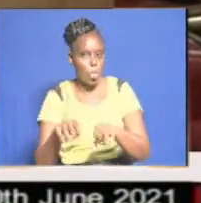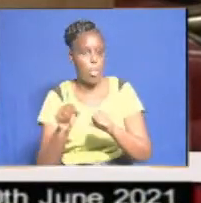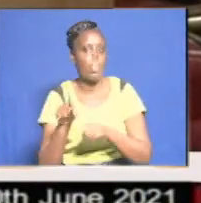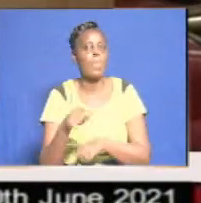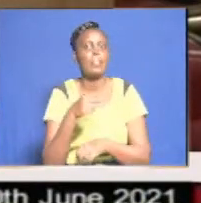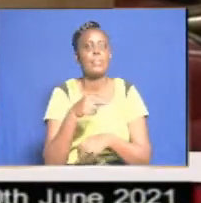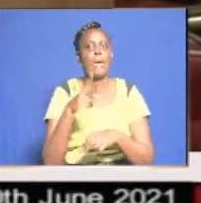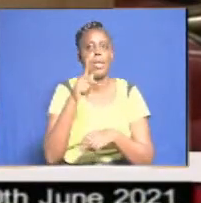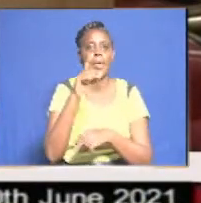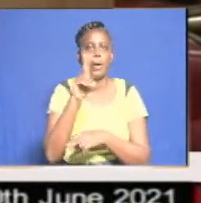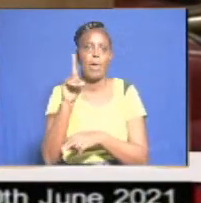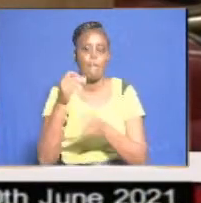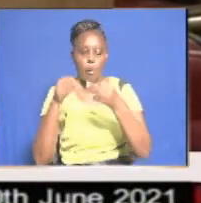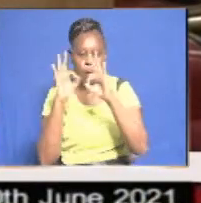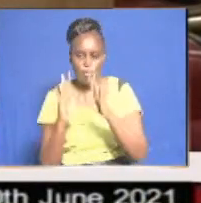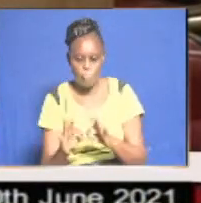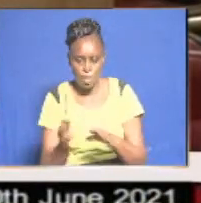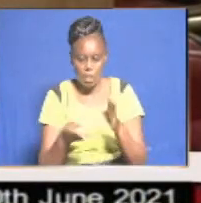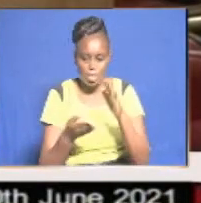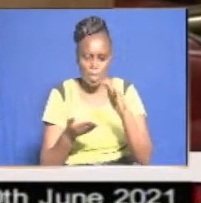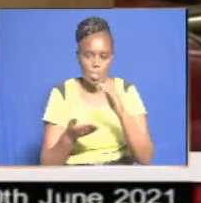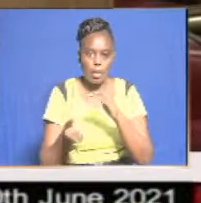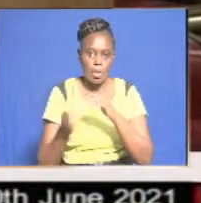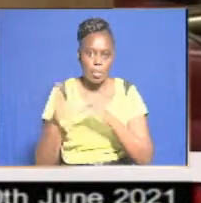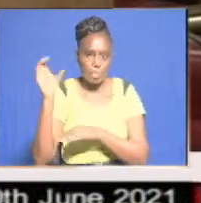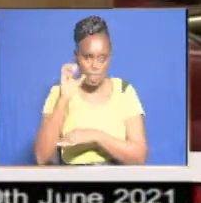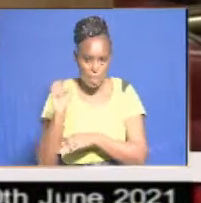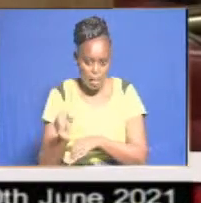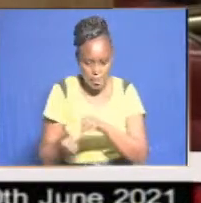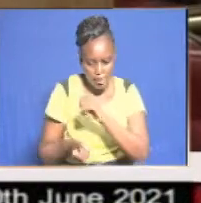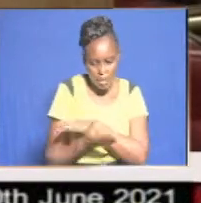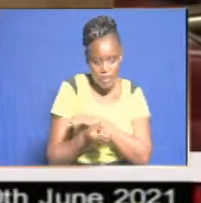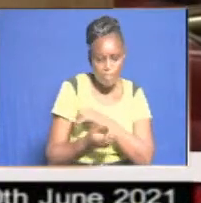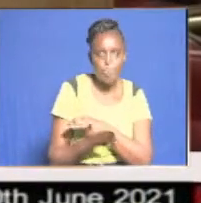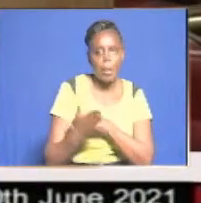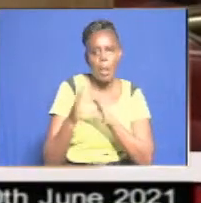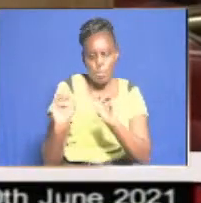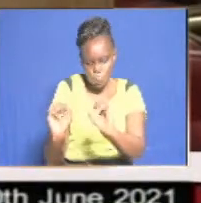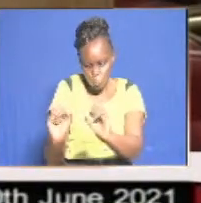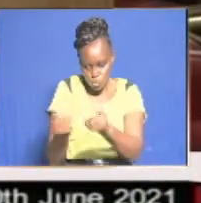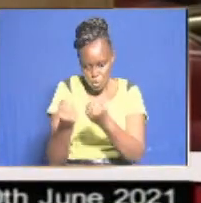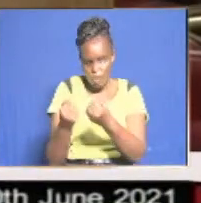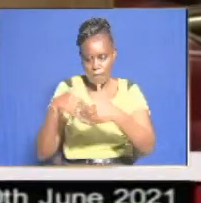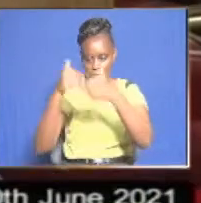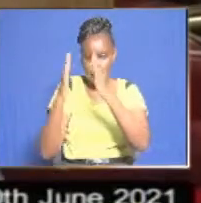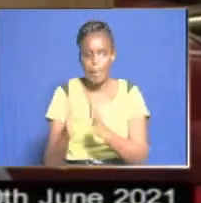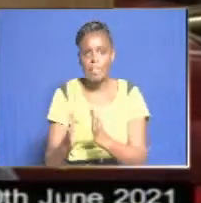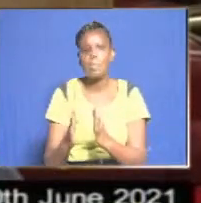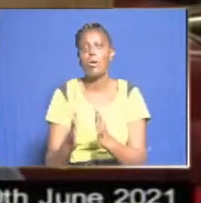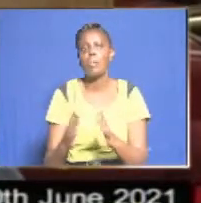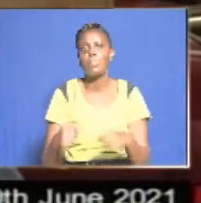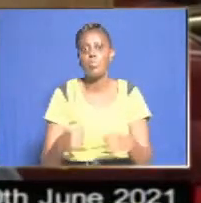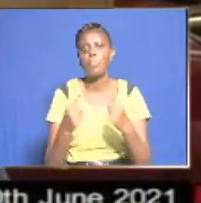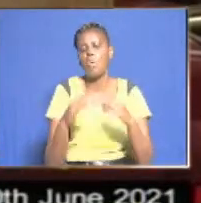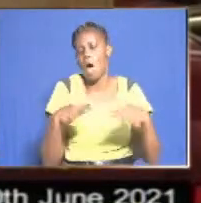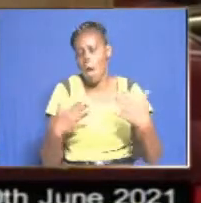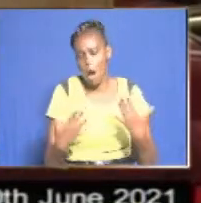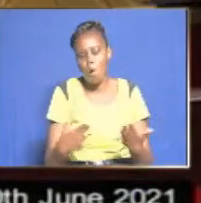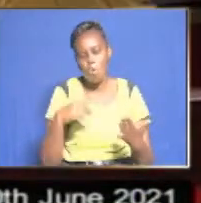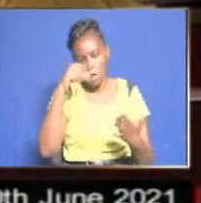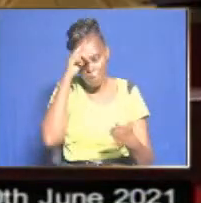could the Cabinet Secretary explain the government policy regarding the rescue of Kenya prisoners of war? Thank you, Mr. Speaker.